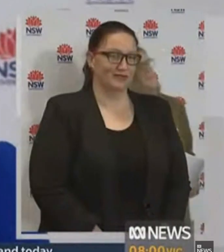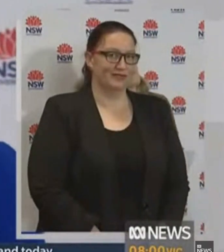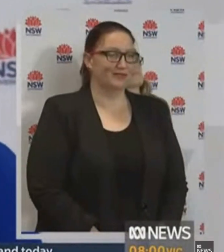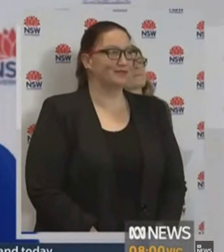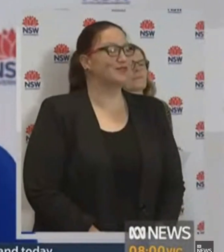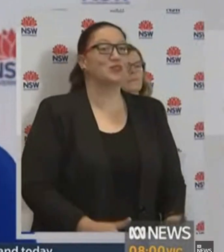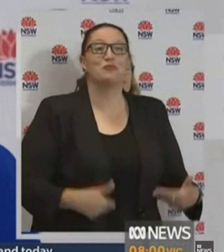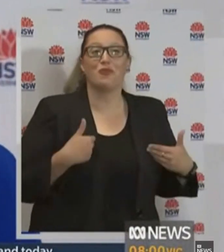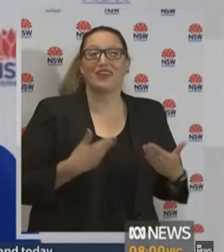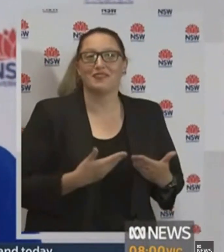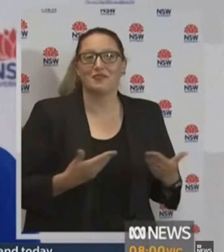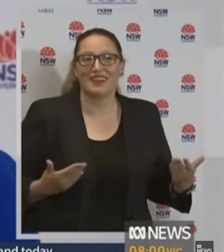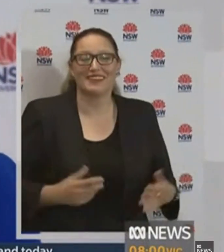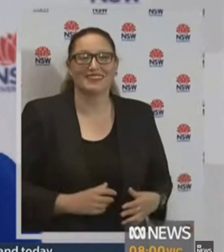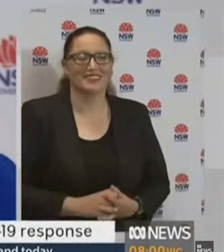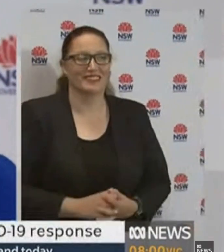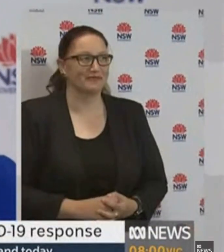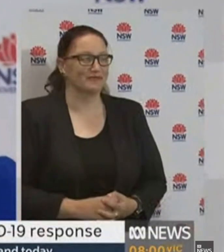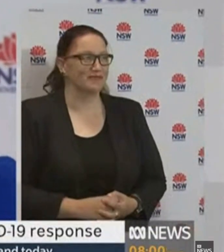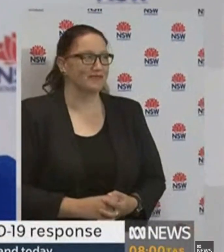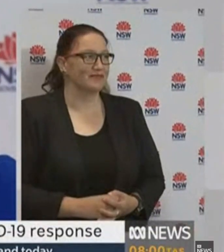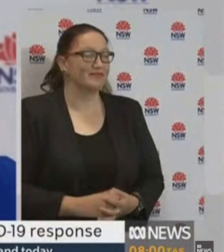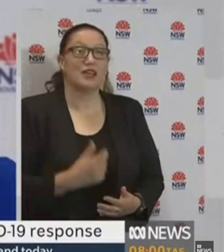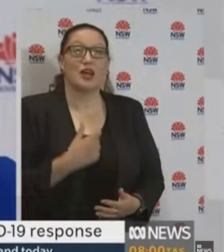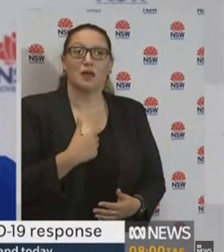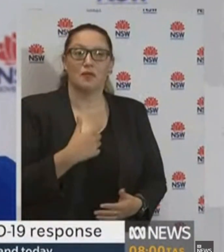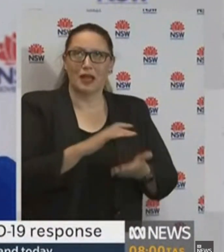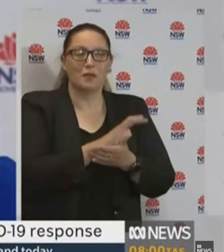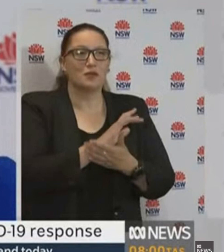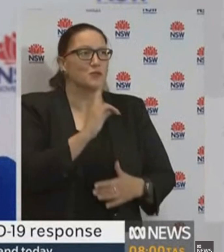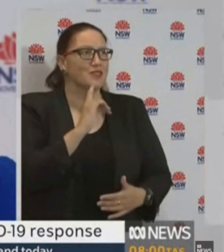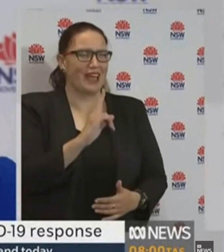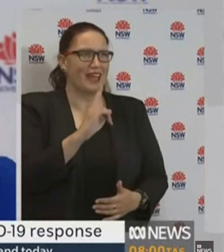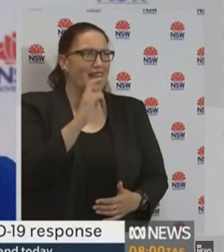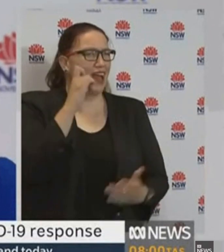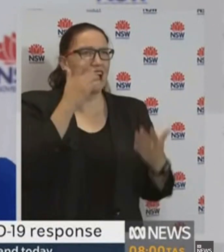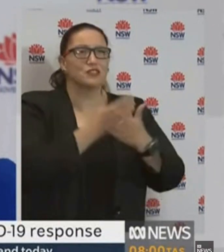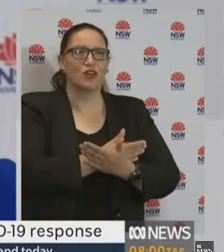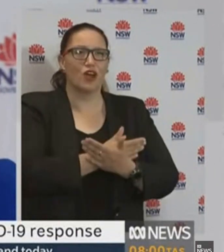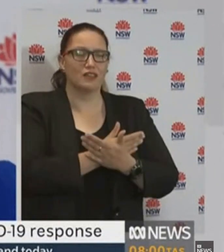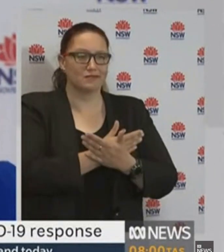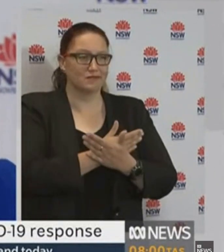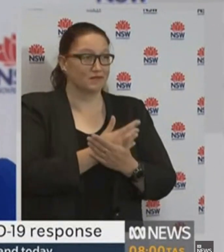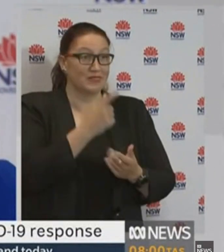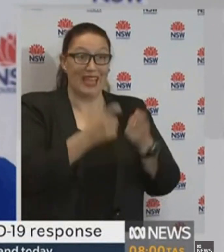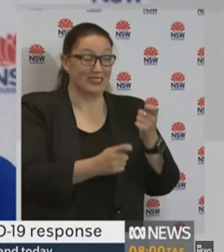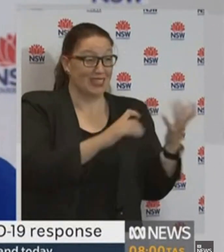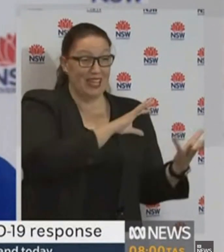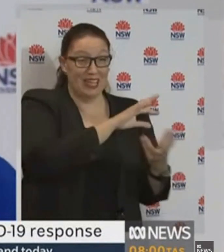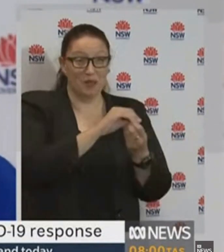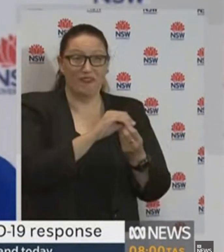Good morning, everybody. Pleasingly, we only had one new case overnight with 5,200 tests conducted, and we